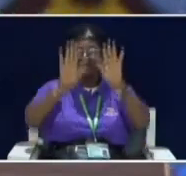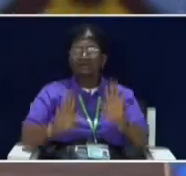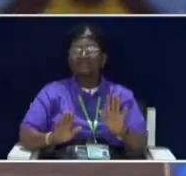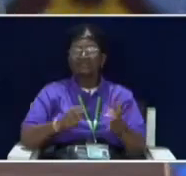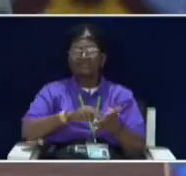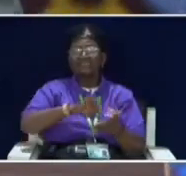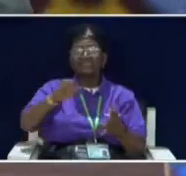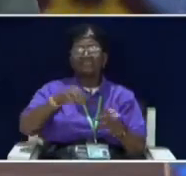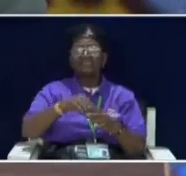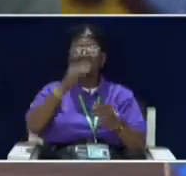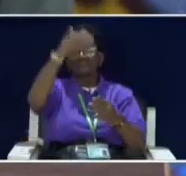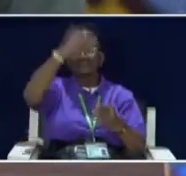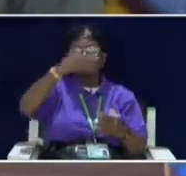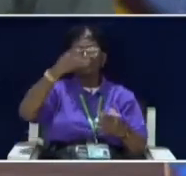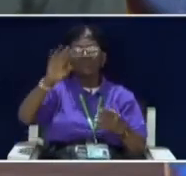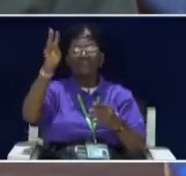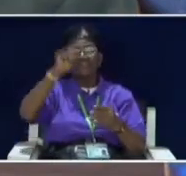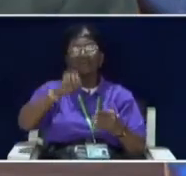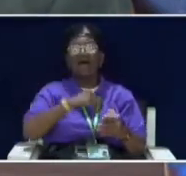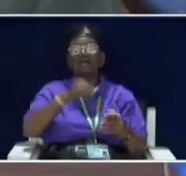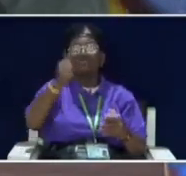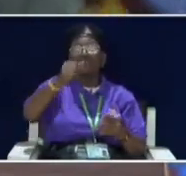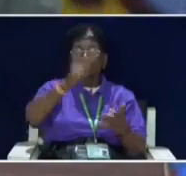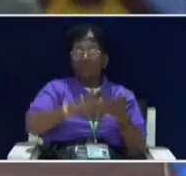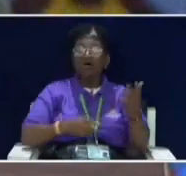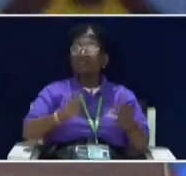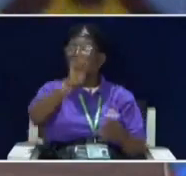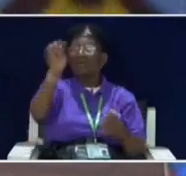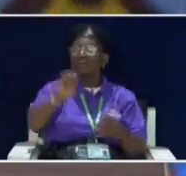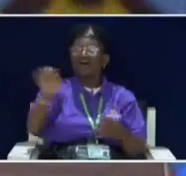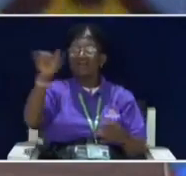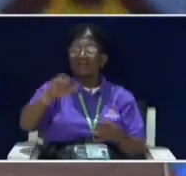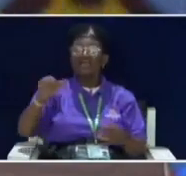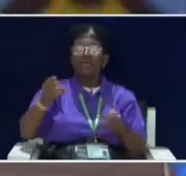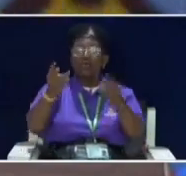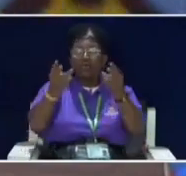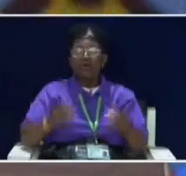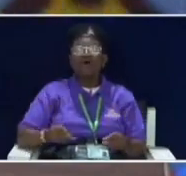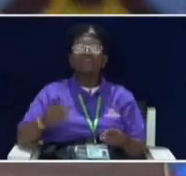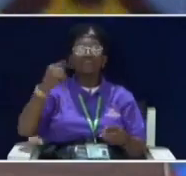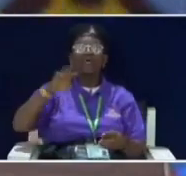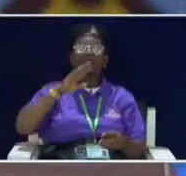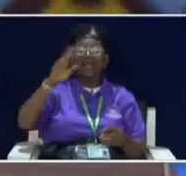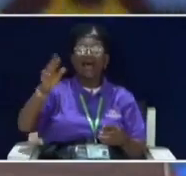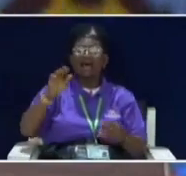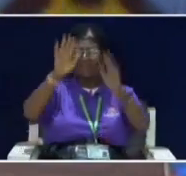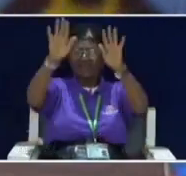whatever it is that they want as their miracle, they can claim it and accept it.